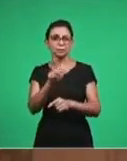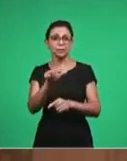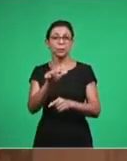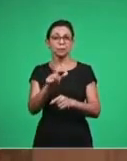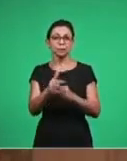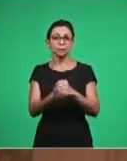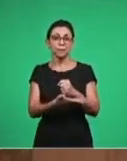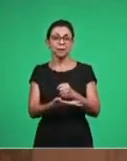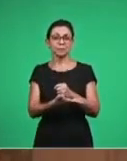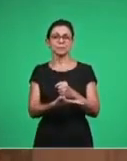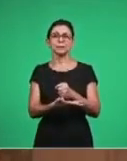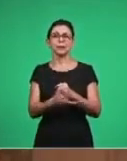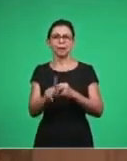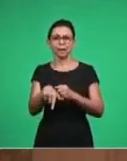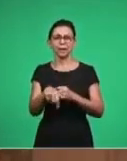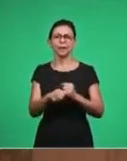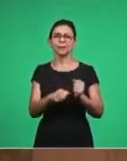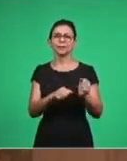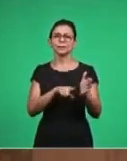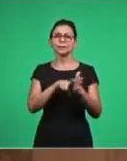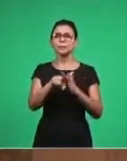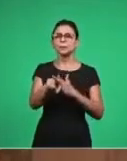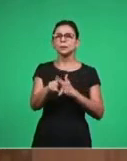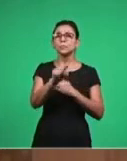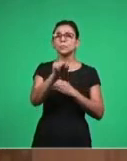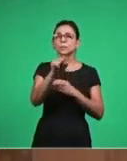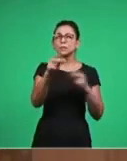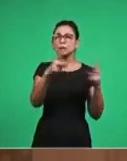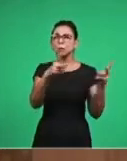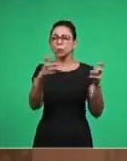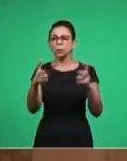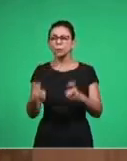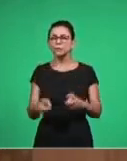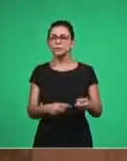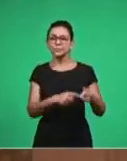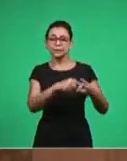We're going to now look for another fundamental characteristic.